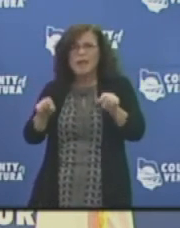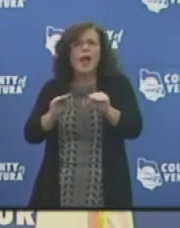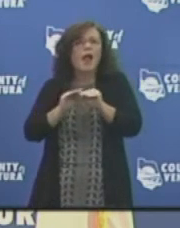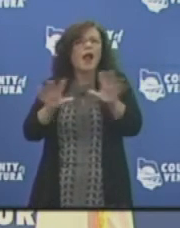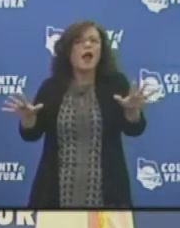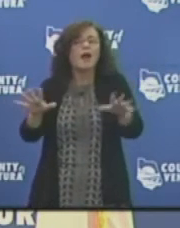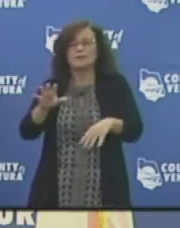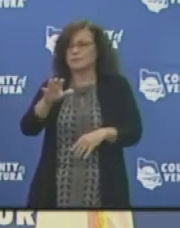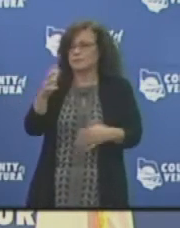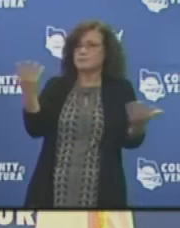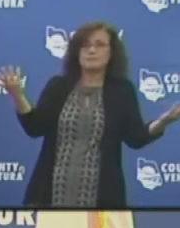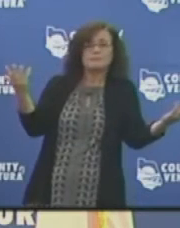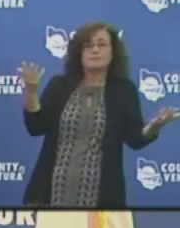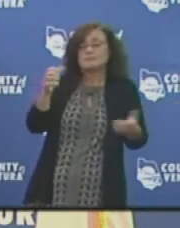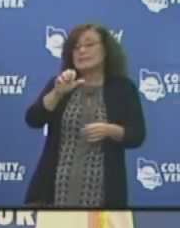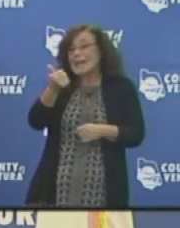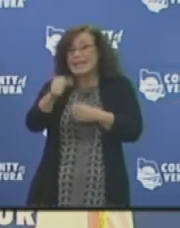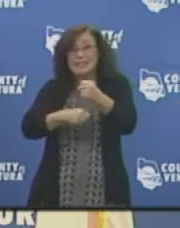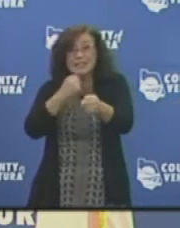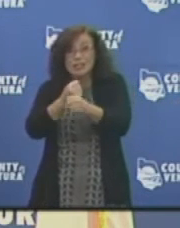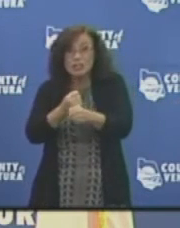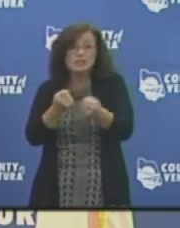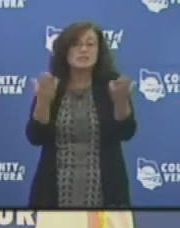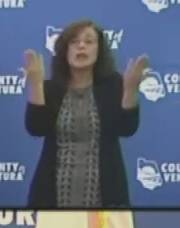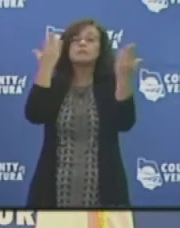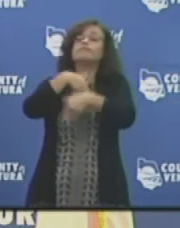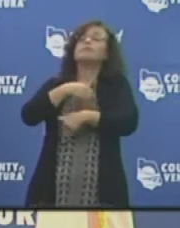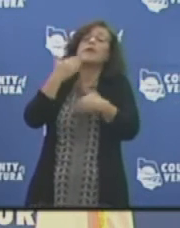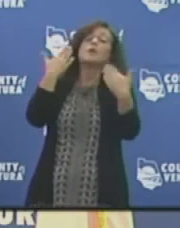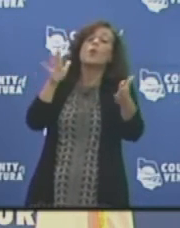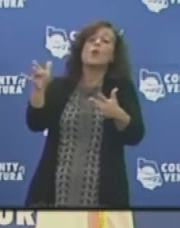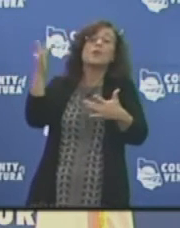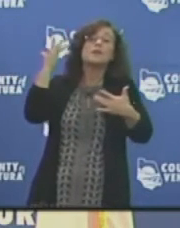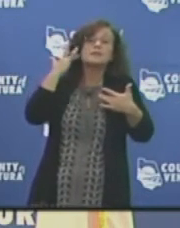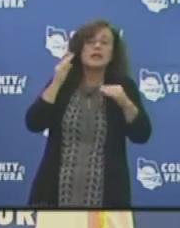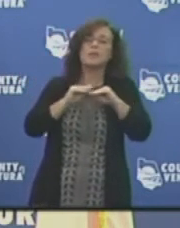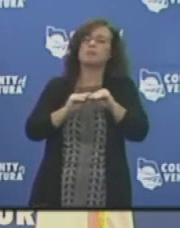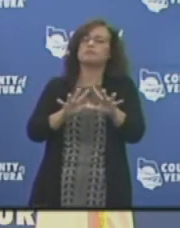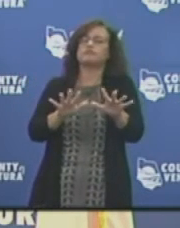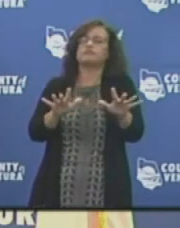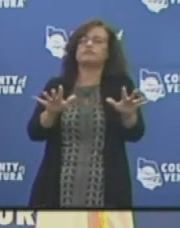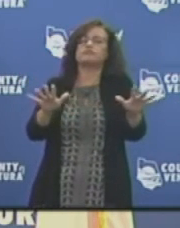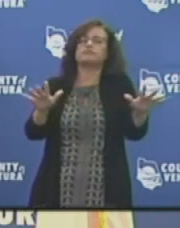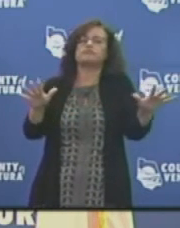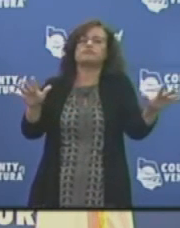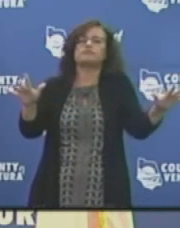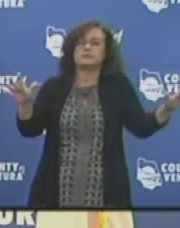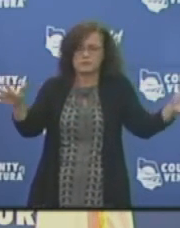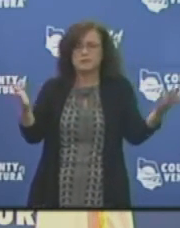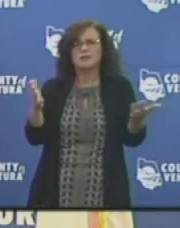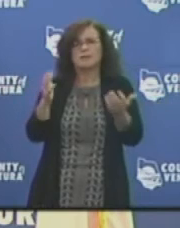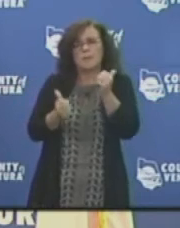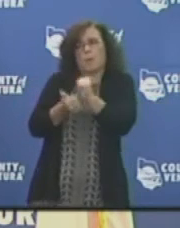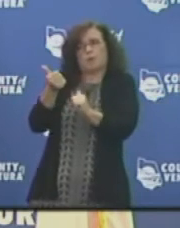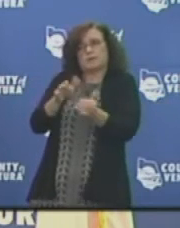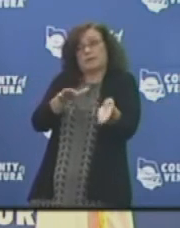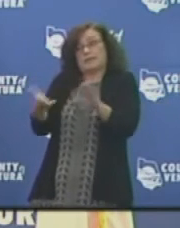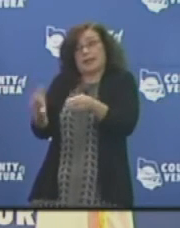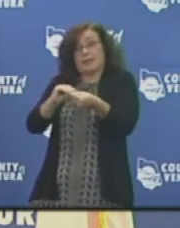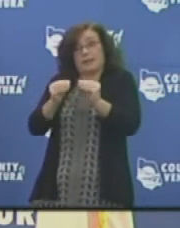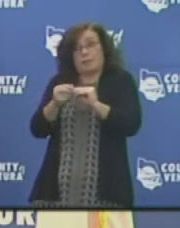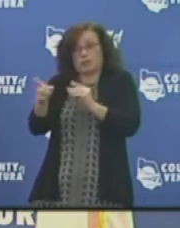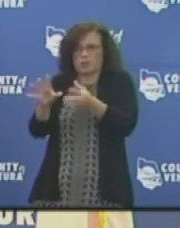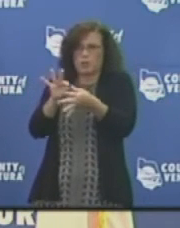treatment, at least 99% of fatality is associated with an infection. What if this had occurred?